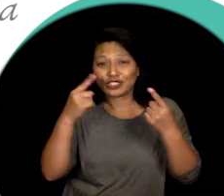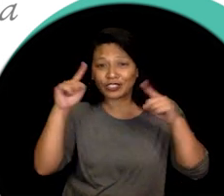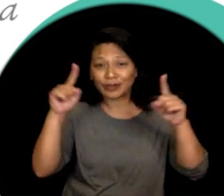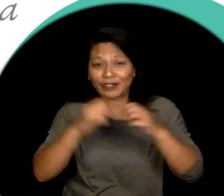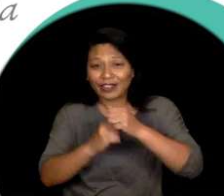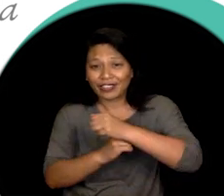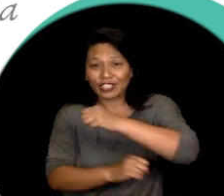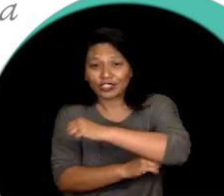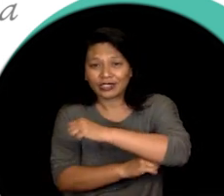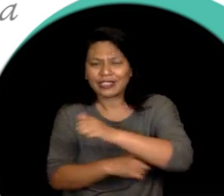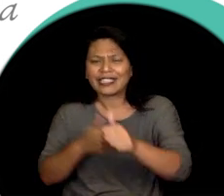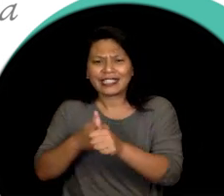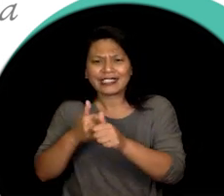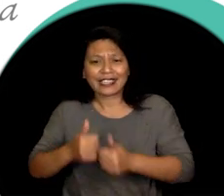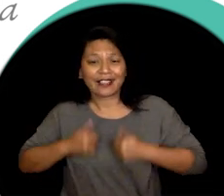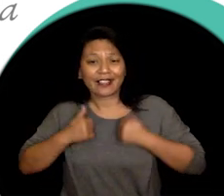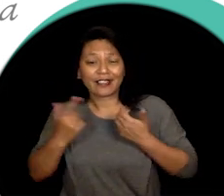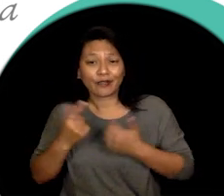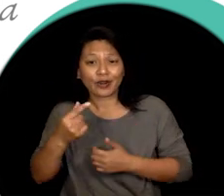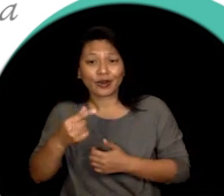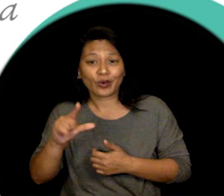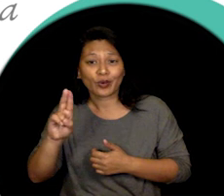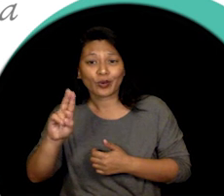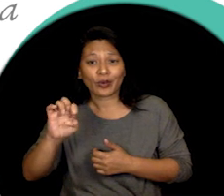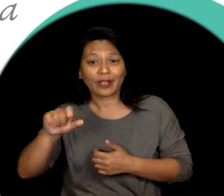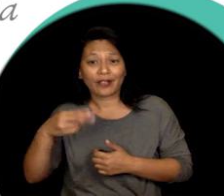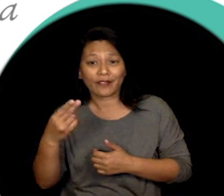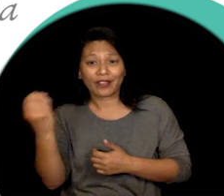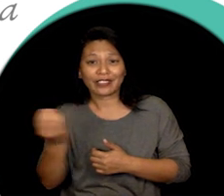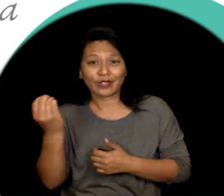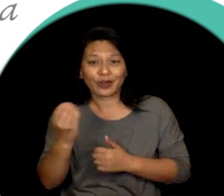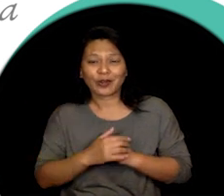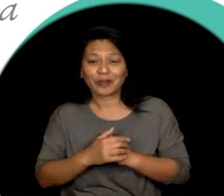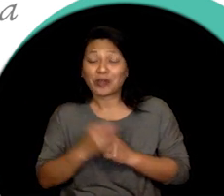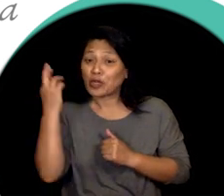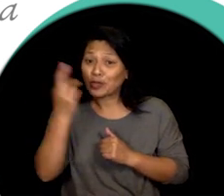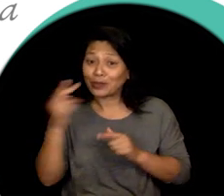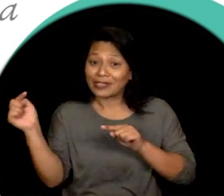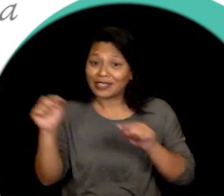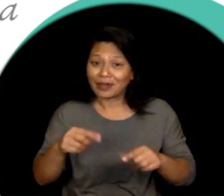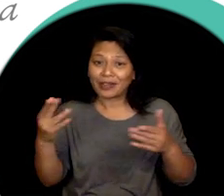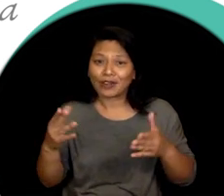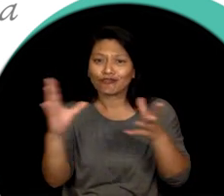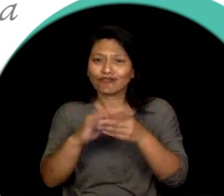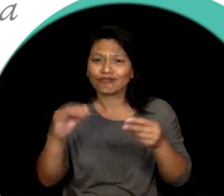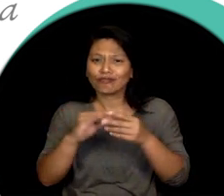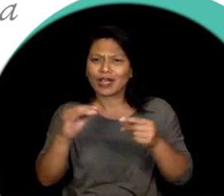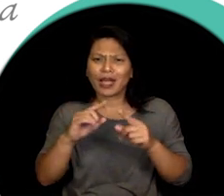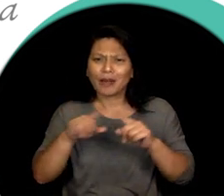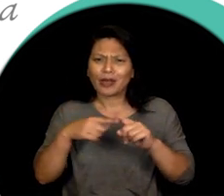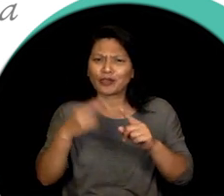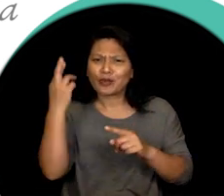Ontario. He is here to share his recollection of what inspired him to write his 1993 short story,